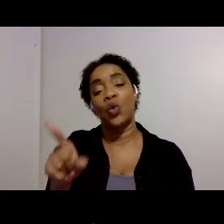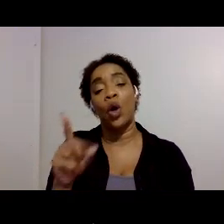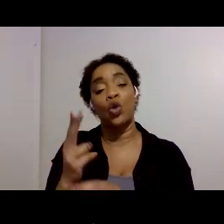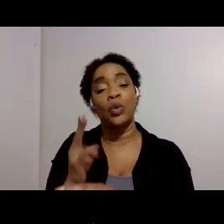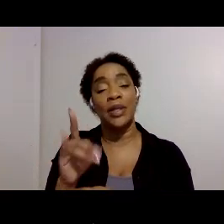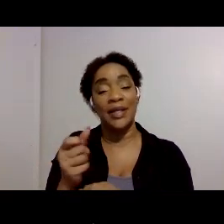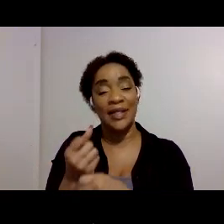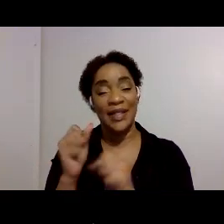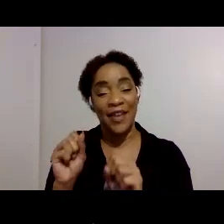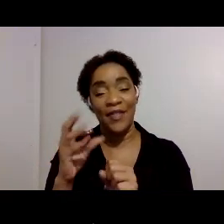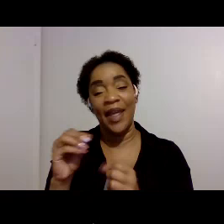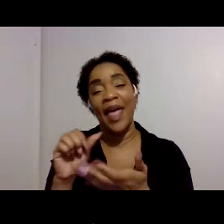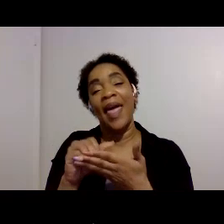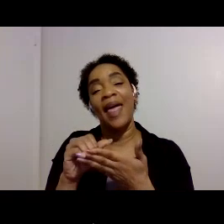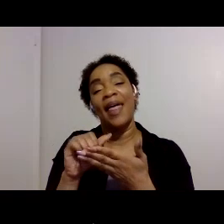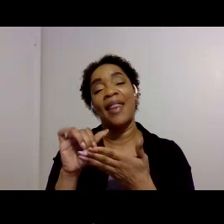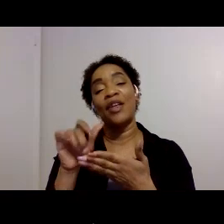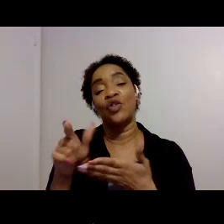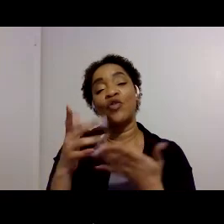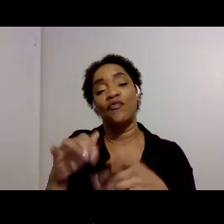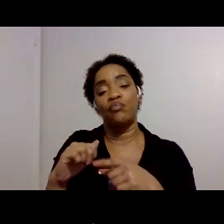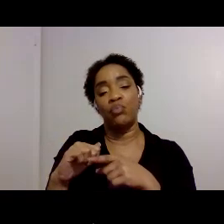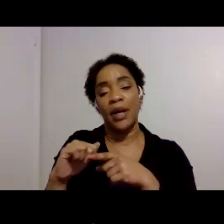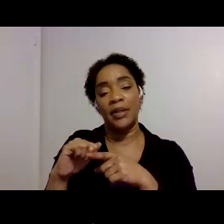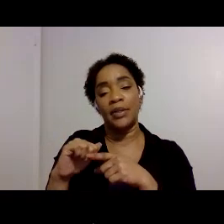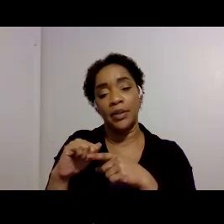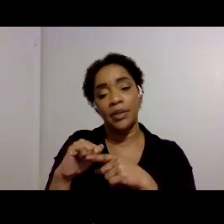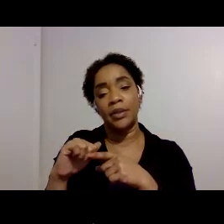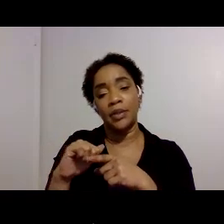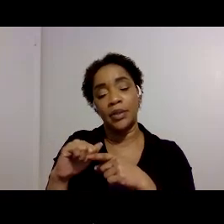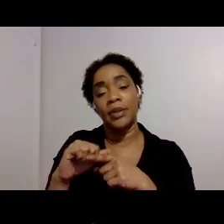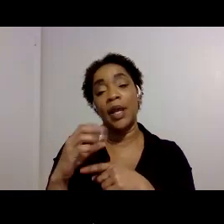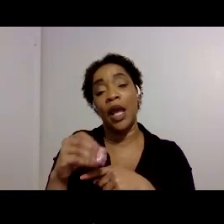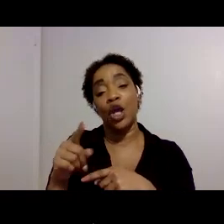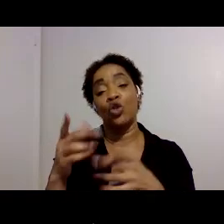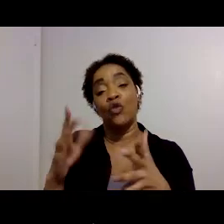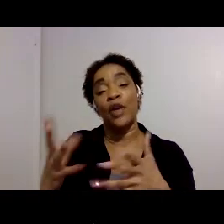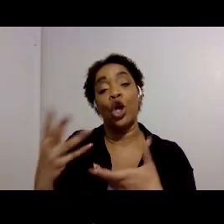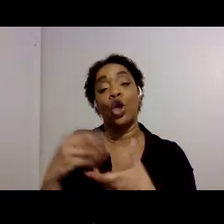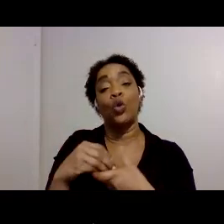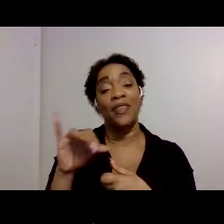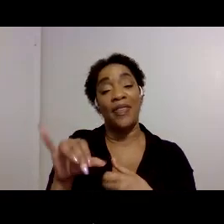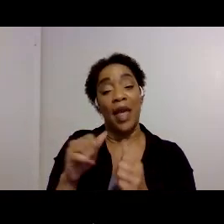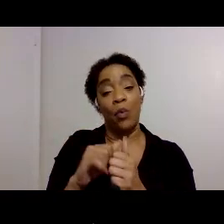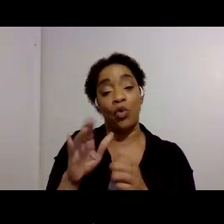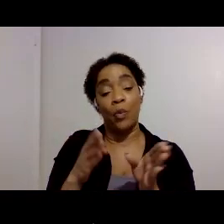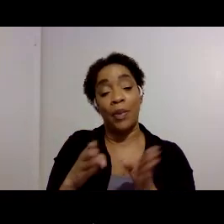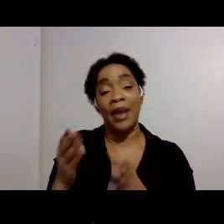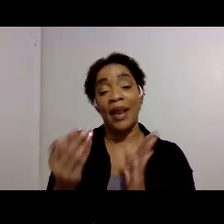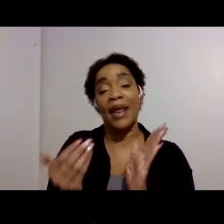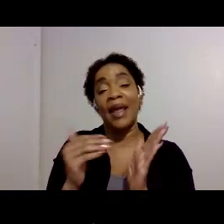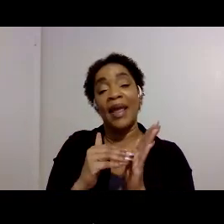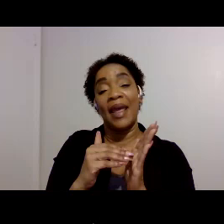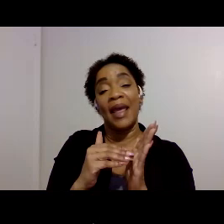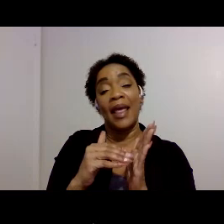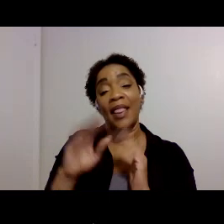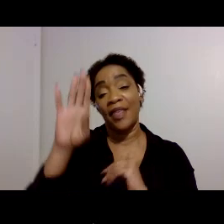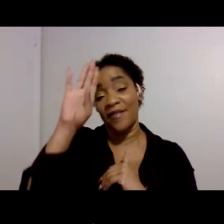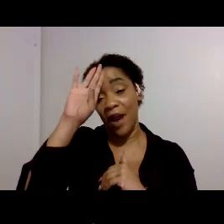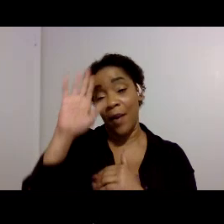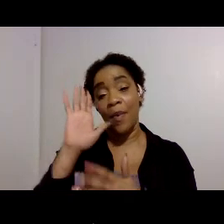you practice and include that along with your plan. Again, the fire department, we're going to get there in